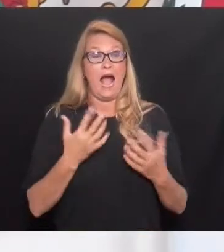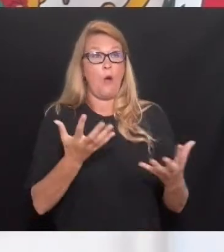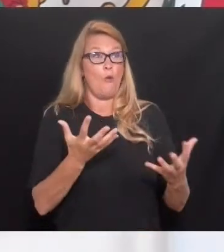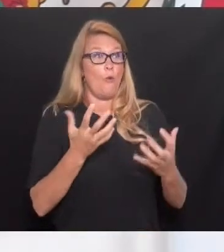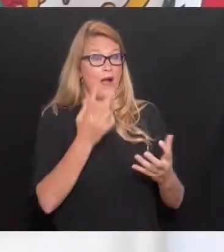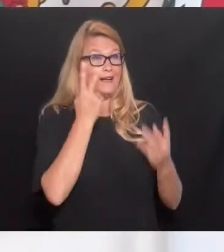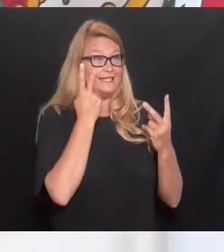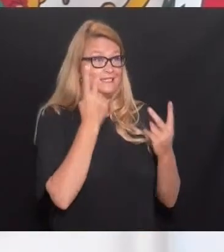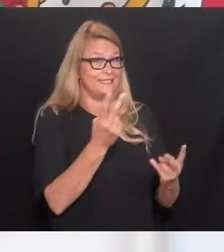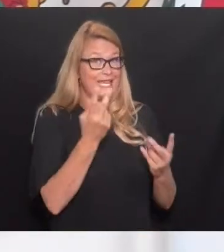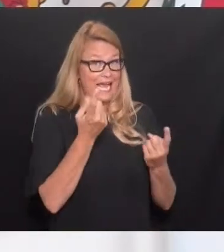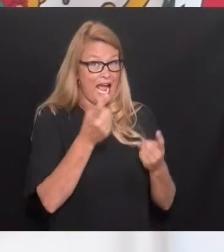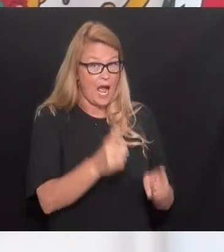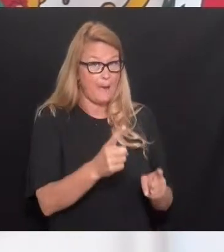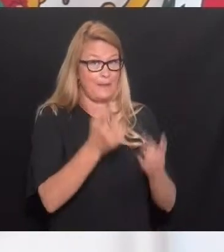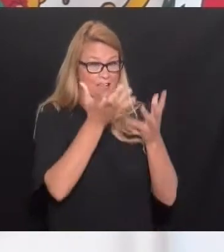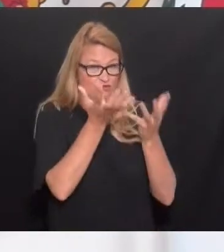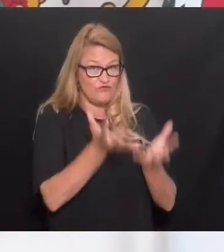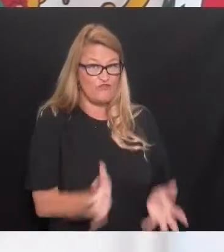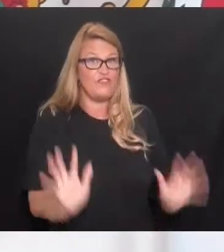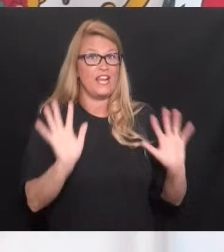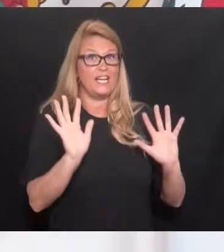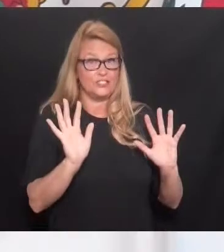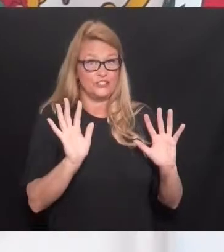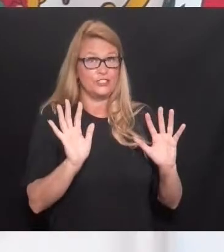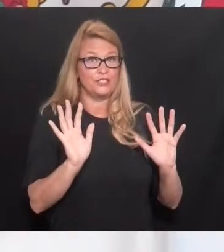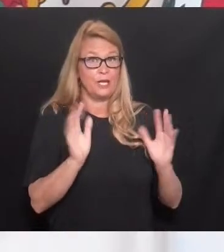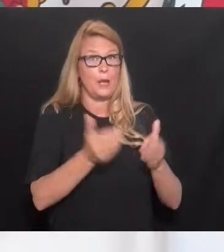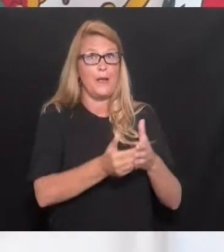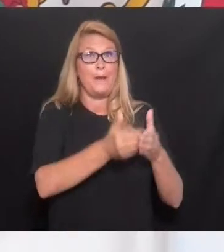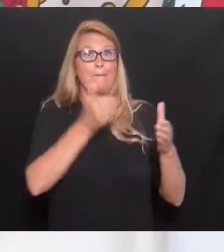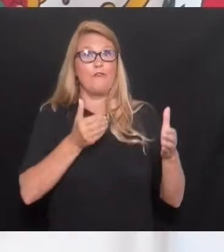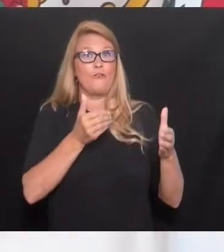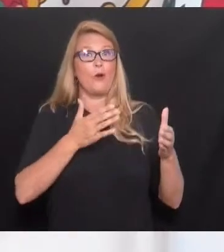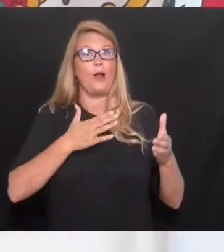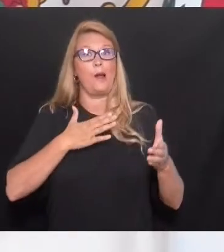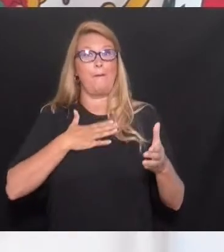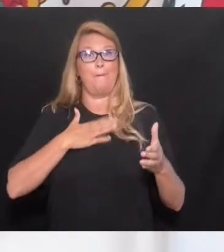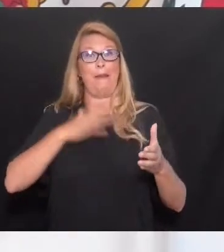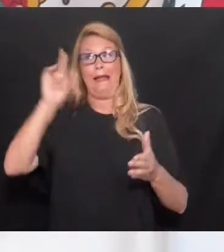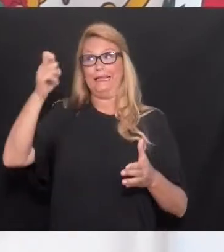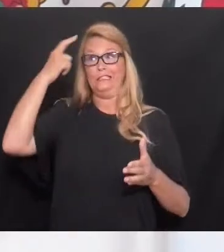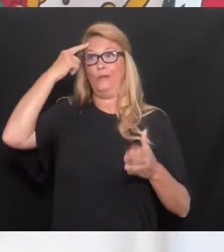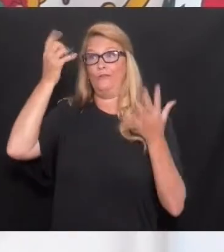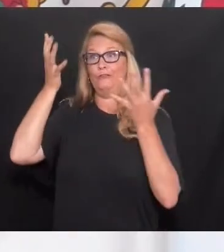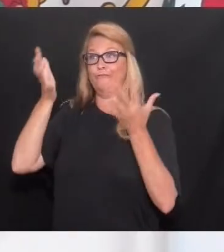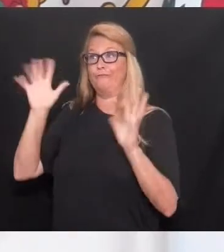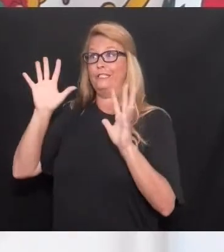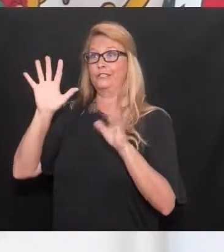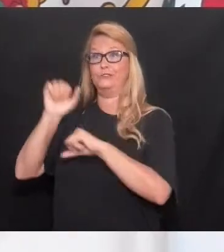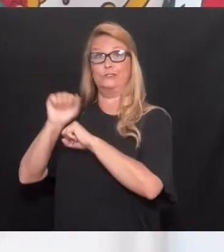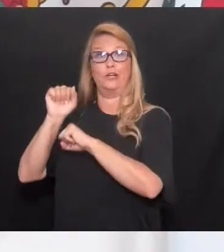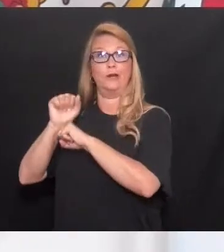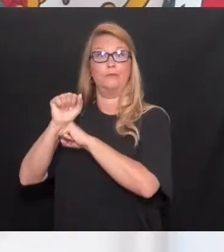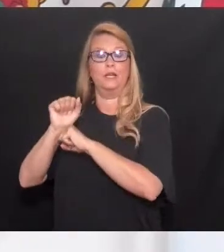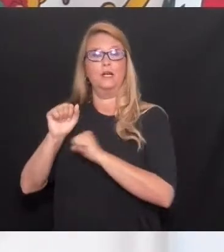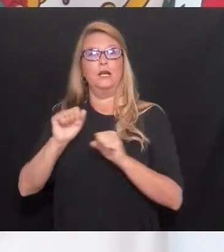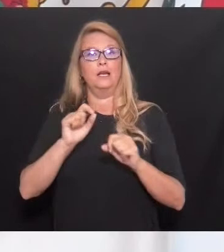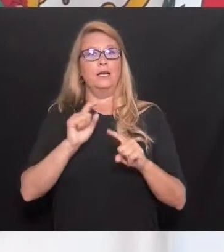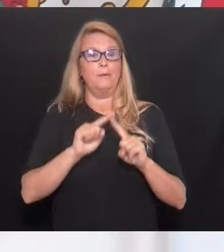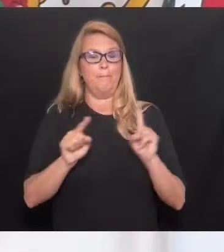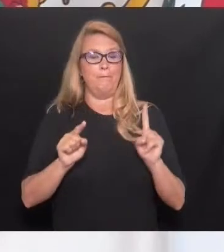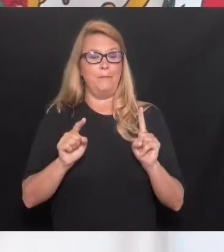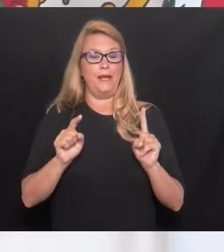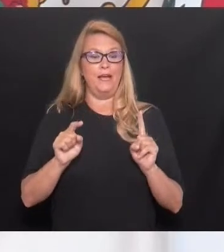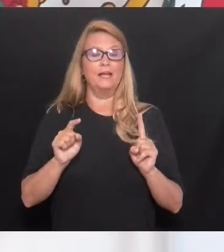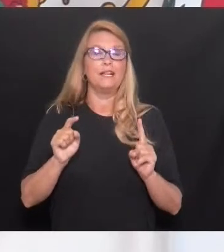it completed and done some way, somehow before I leave office. But if I've got to just drive back, you know,